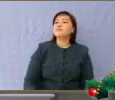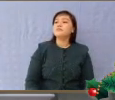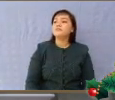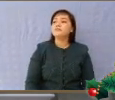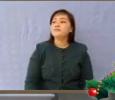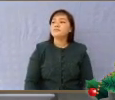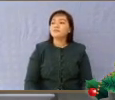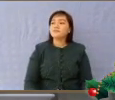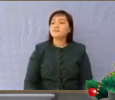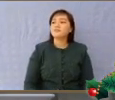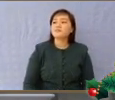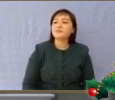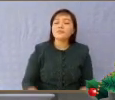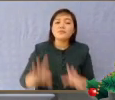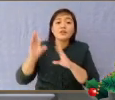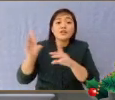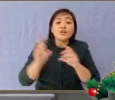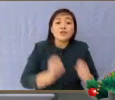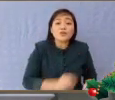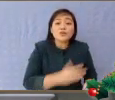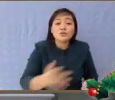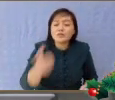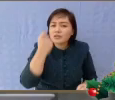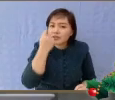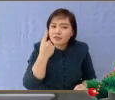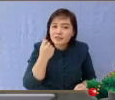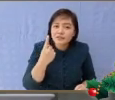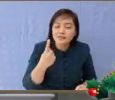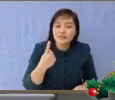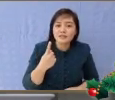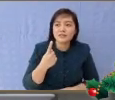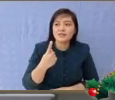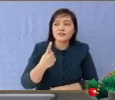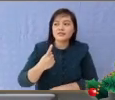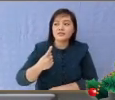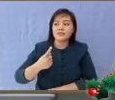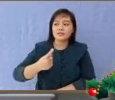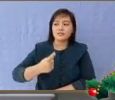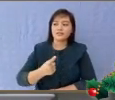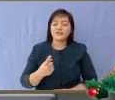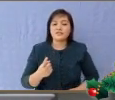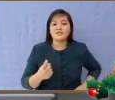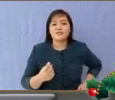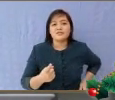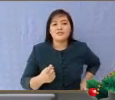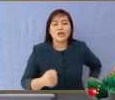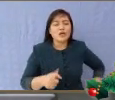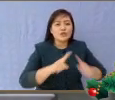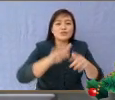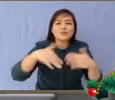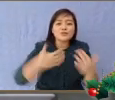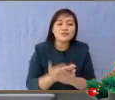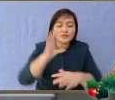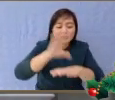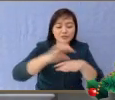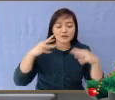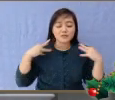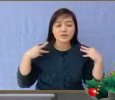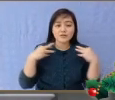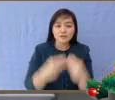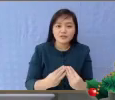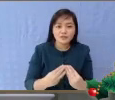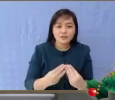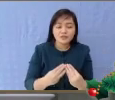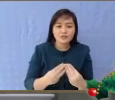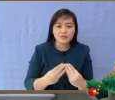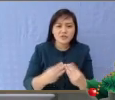you understand, ladies and gentlemen, even to the people sa atin pong virtual crowd, ngayon pong hapon, where